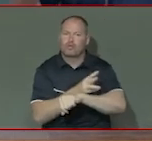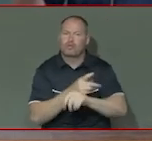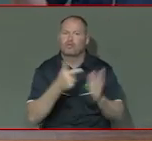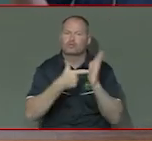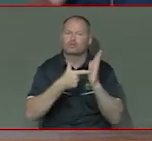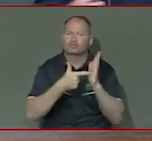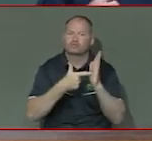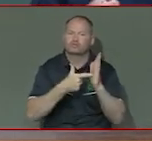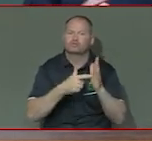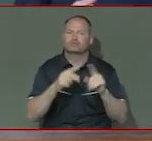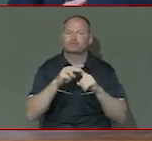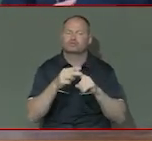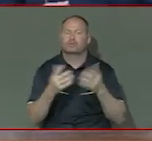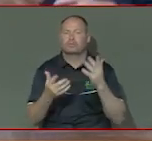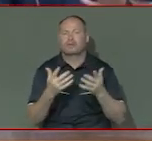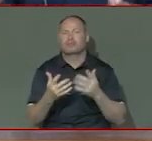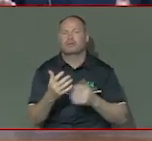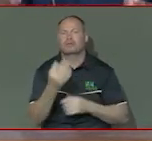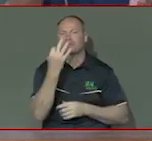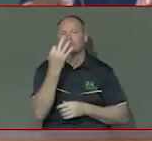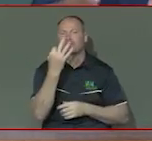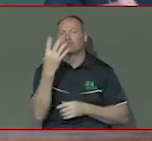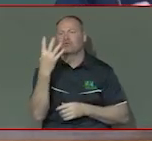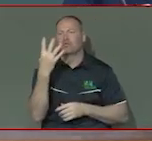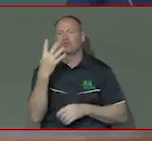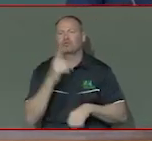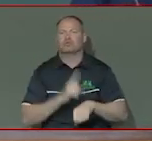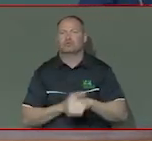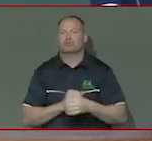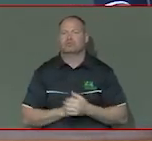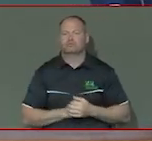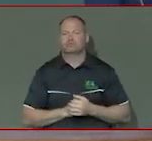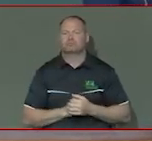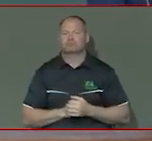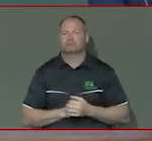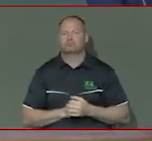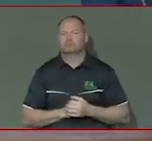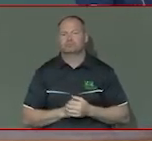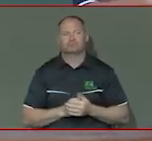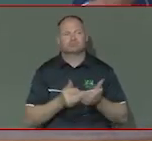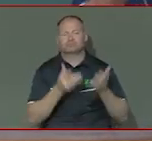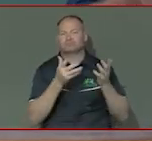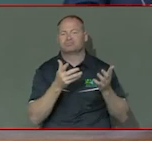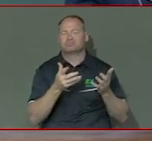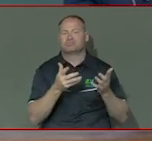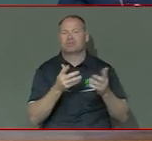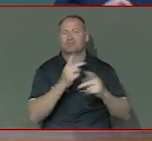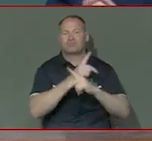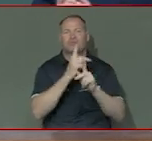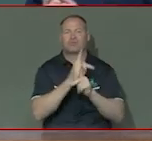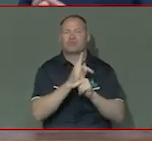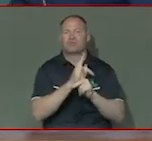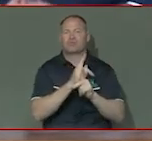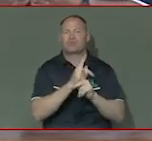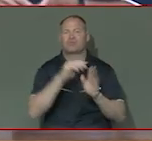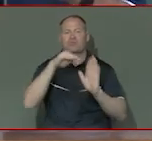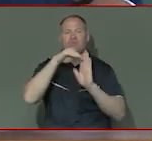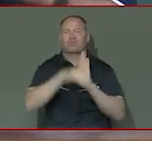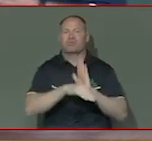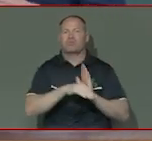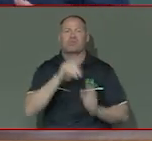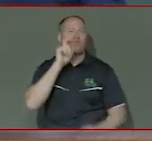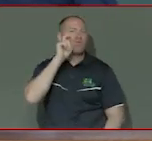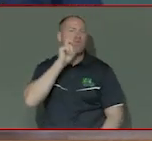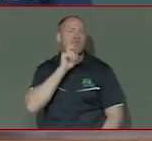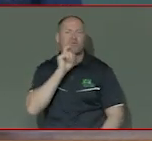maybe also 3-4 times, because their stock can't get bad or they must throw them out. It